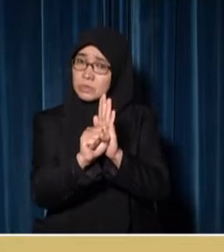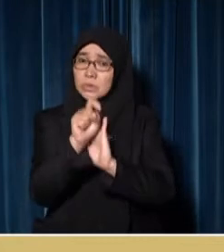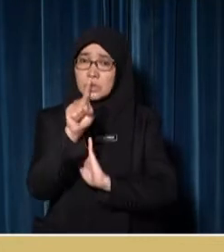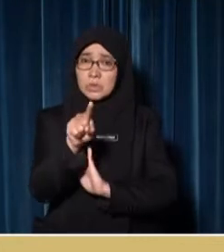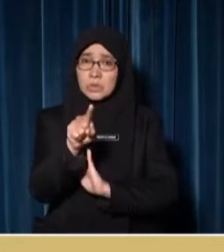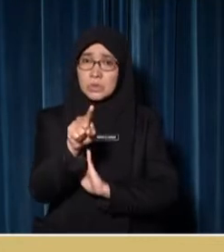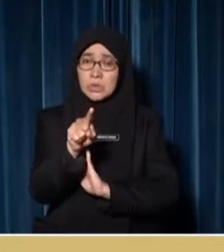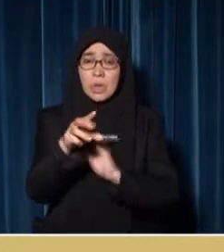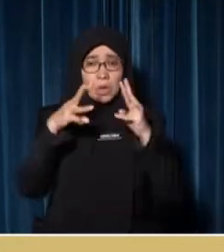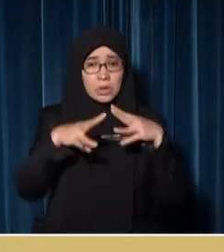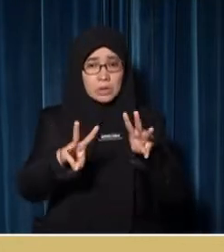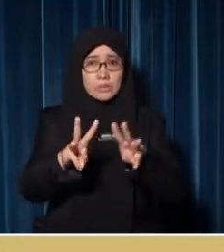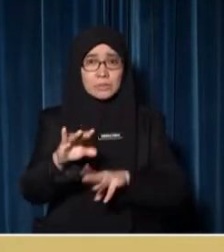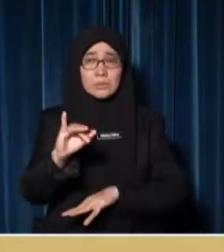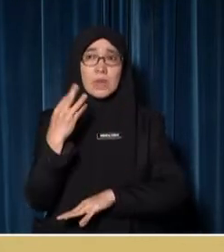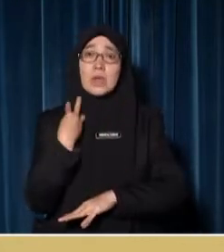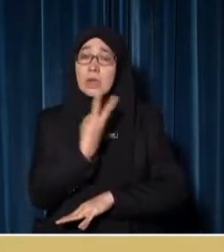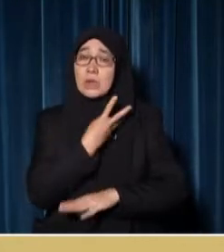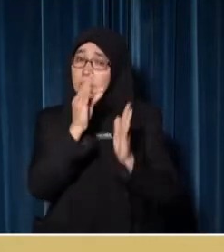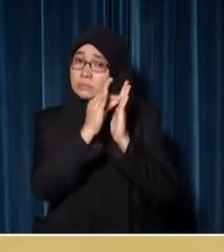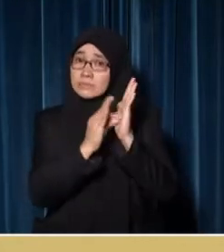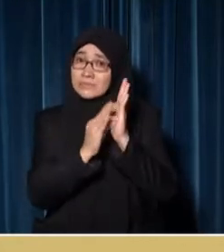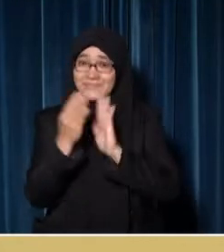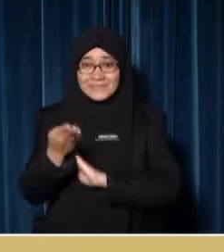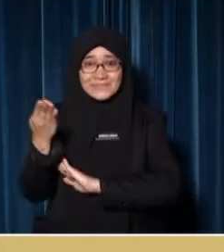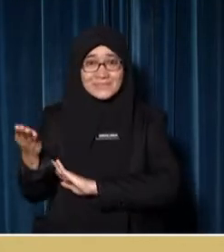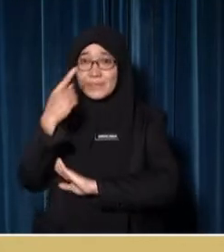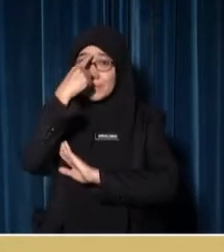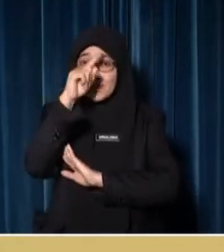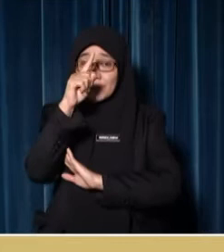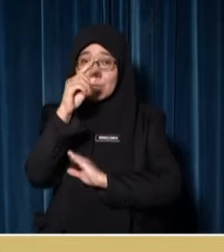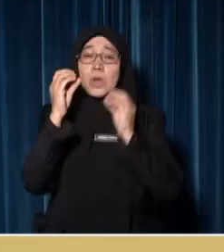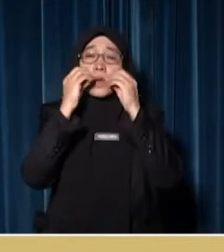count the goodies that I have brought for Onyx's birthday.